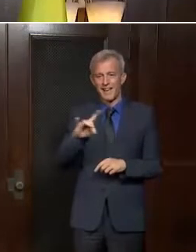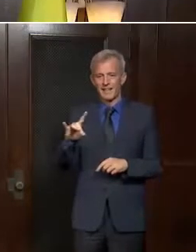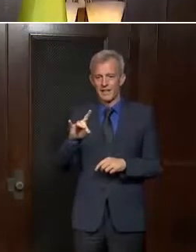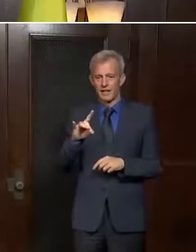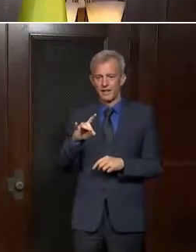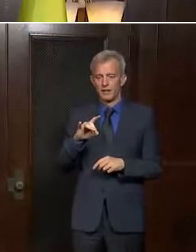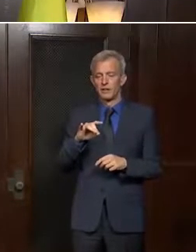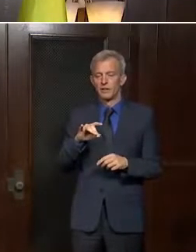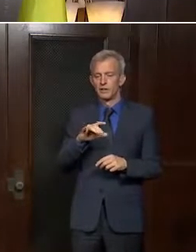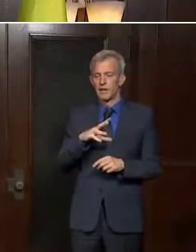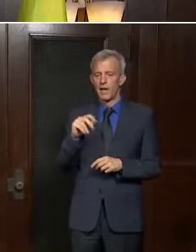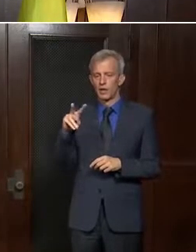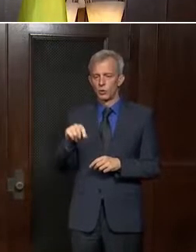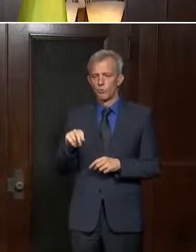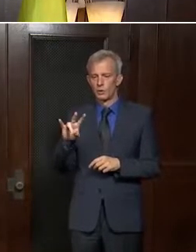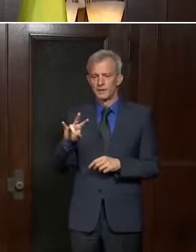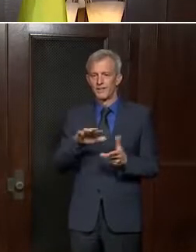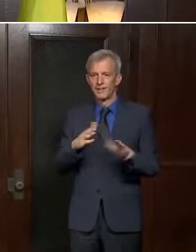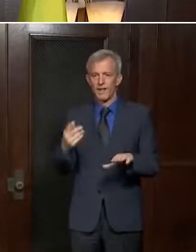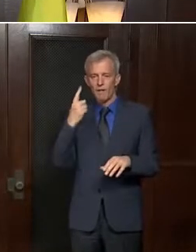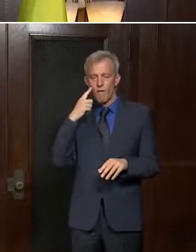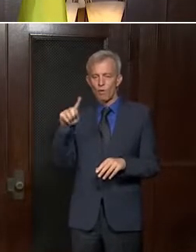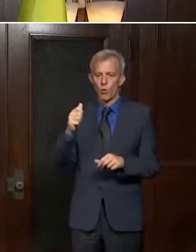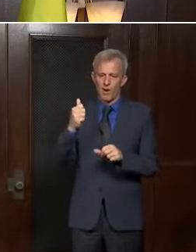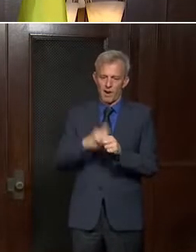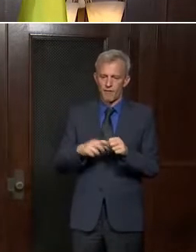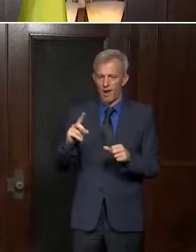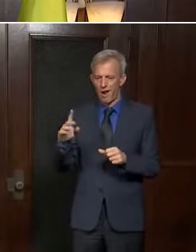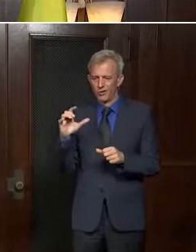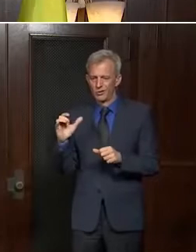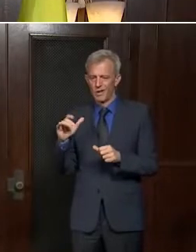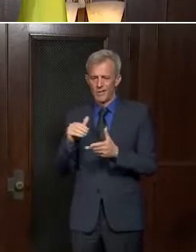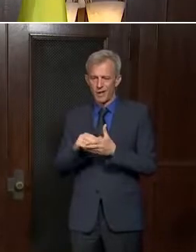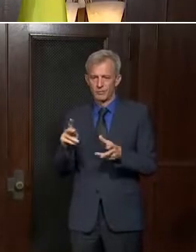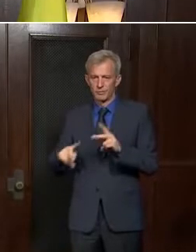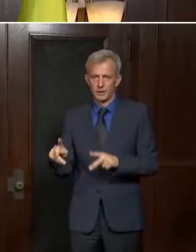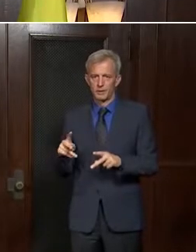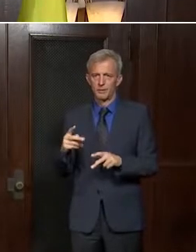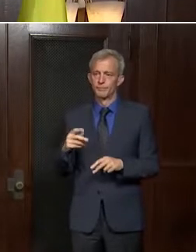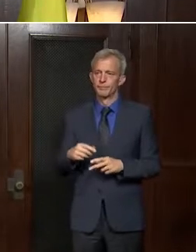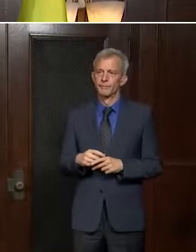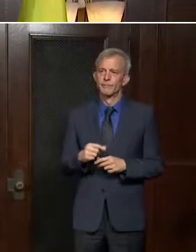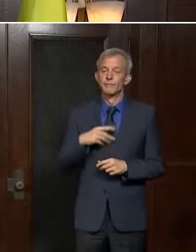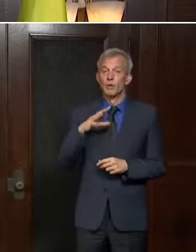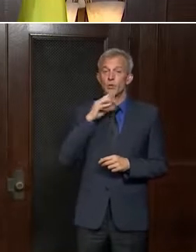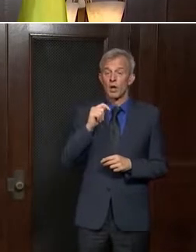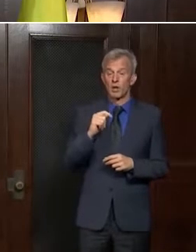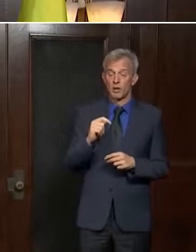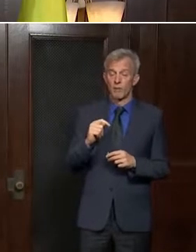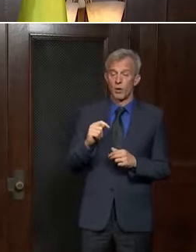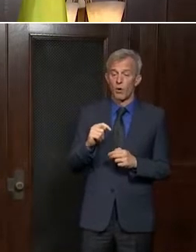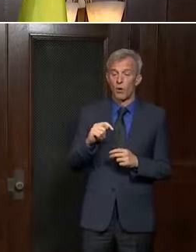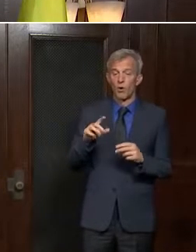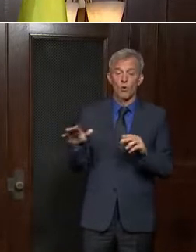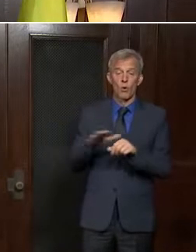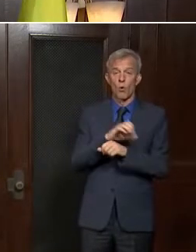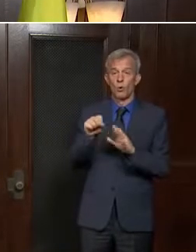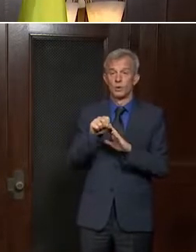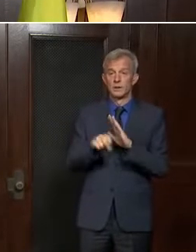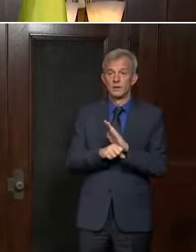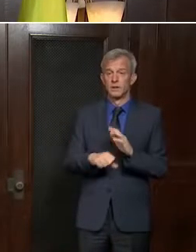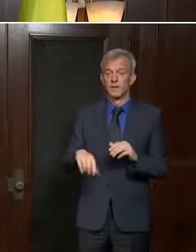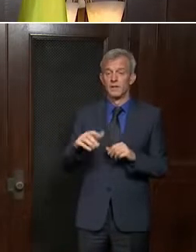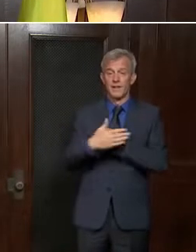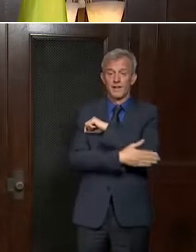deaths for every 100,000 people. Put differently, we're about 40% of statewide cases here in LA County, LA City